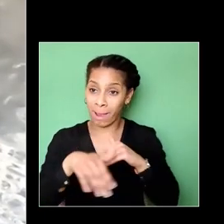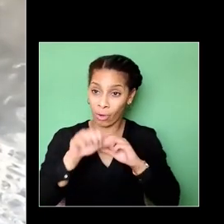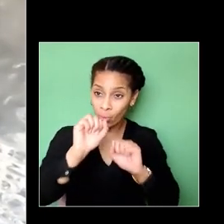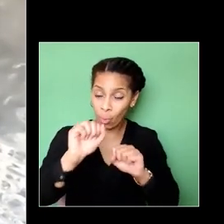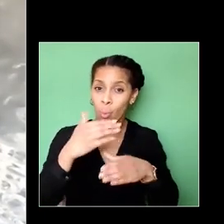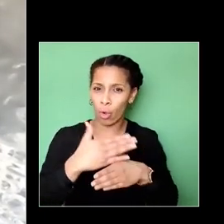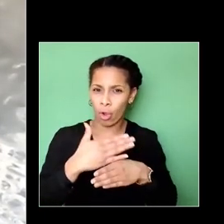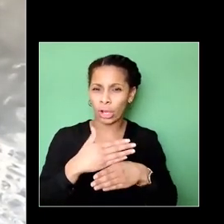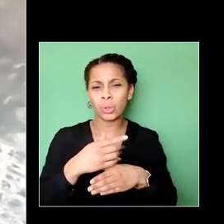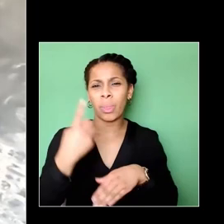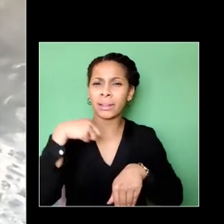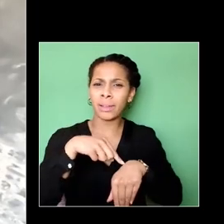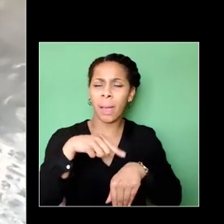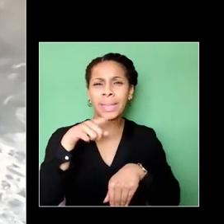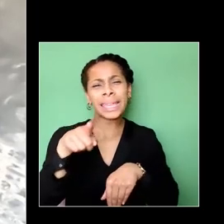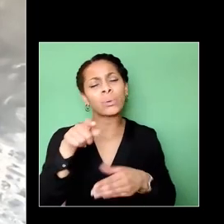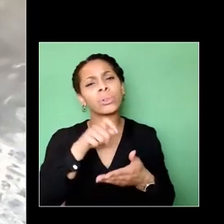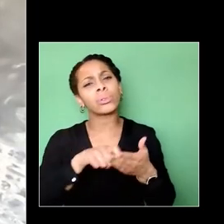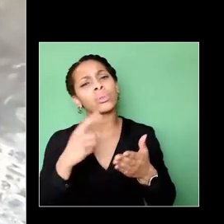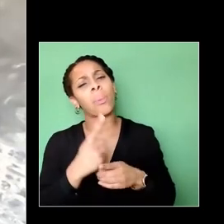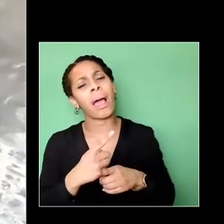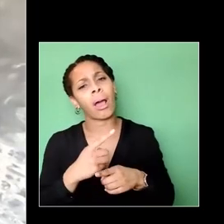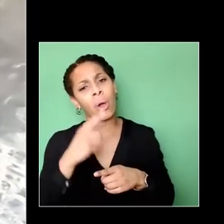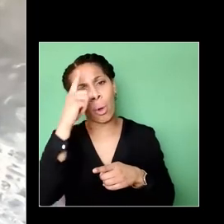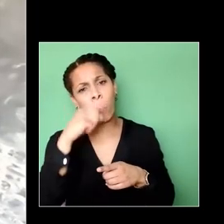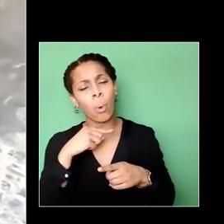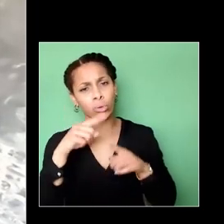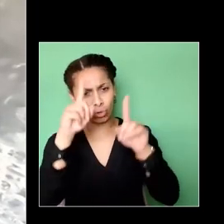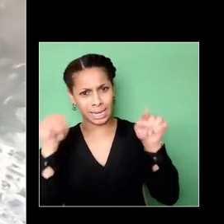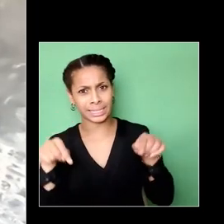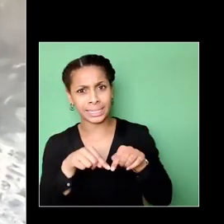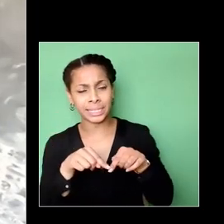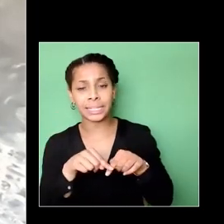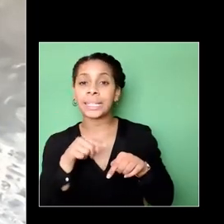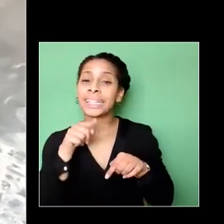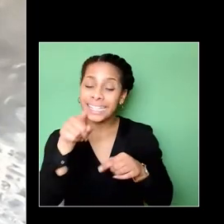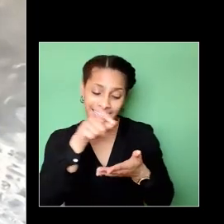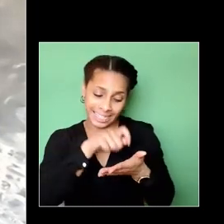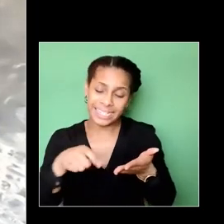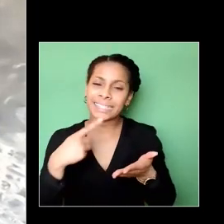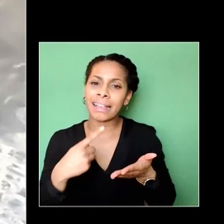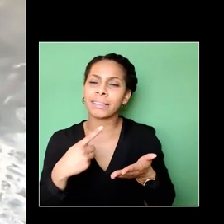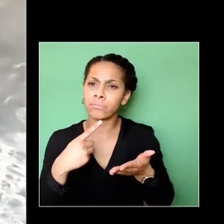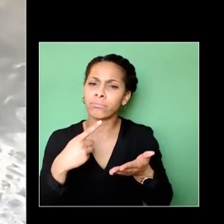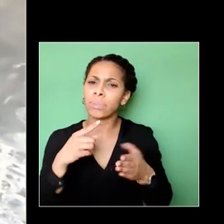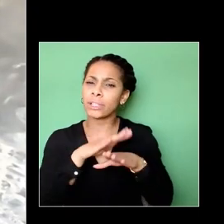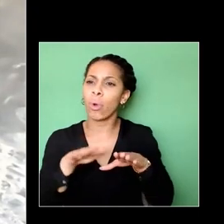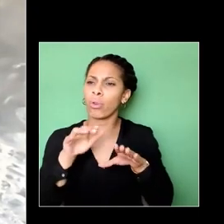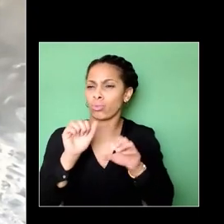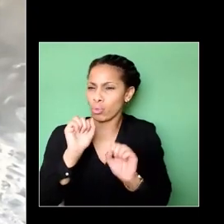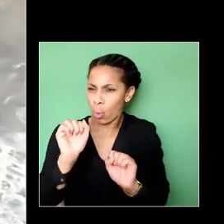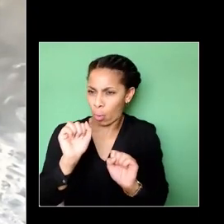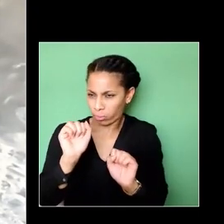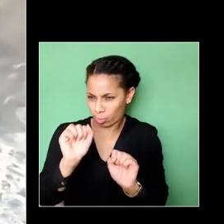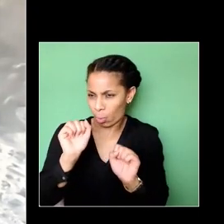of portraits. So he uses that in his essay, though he acknowledges that it is not your way of thinking about the work.